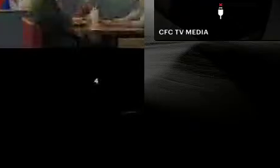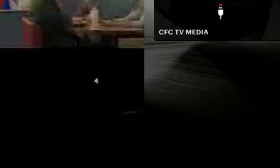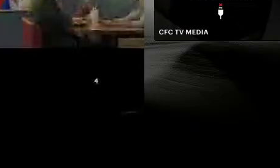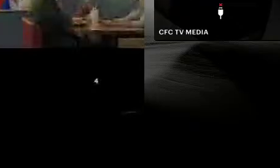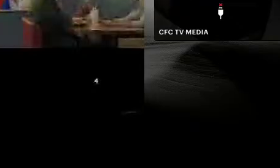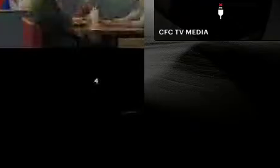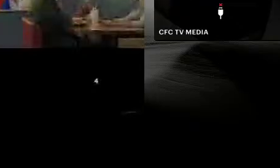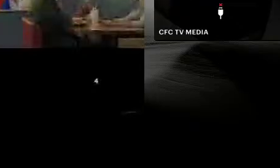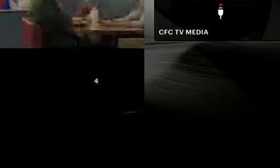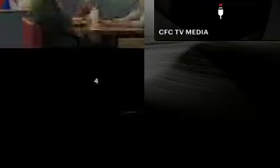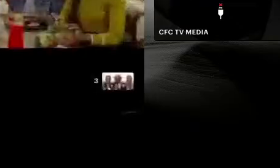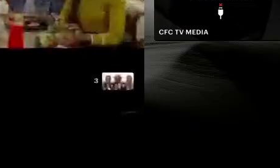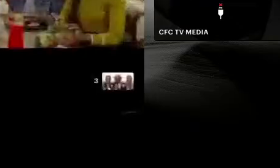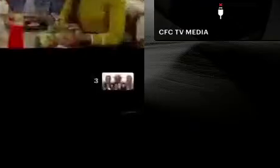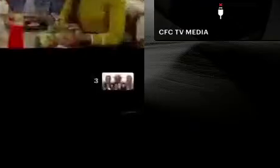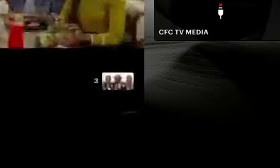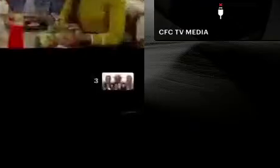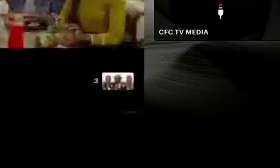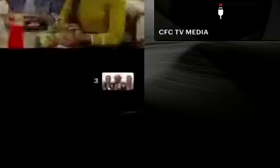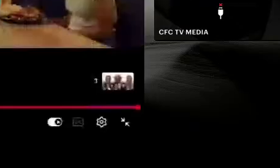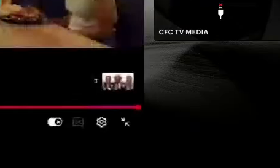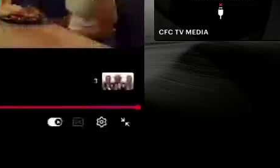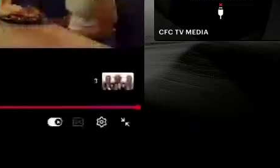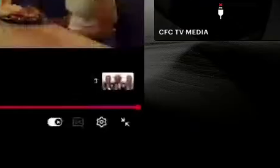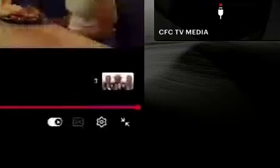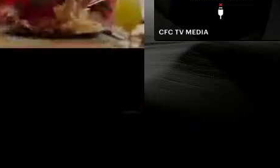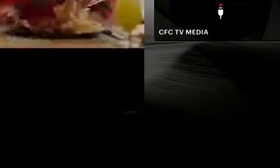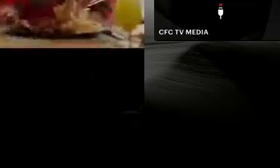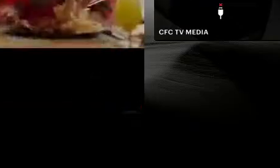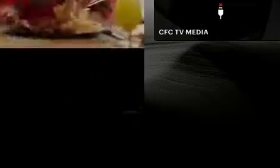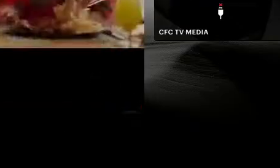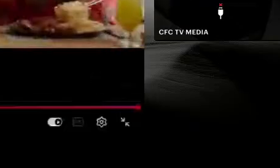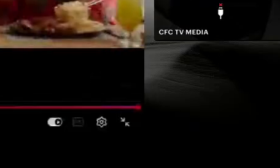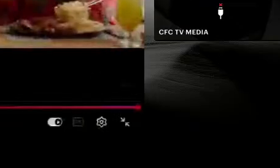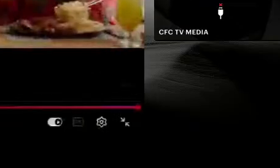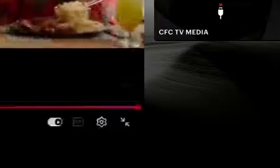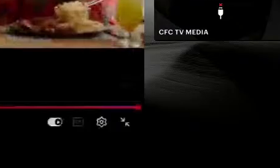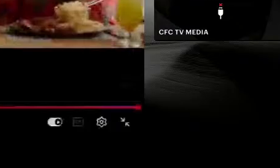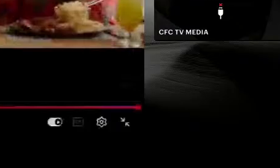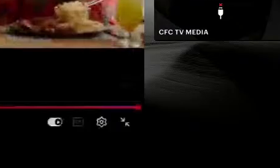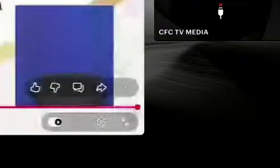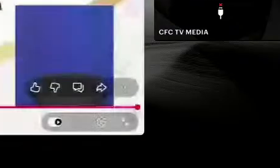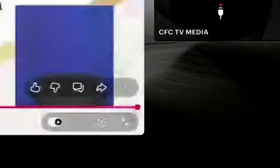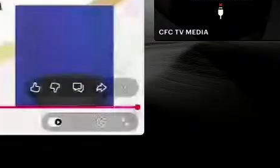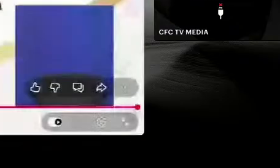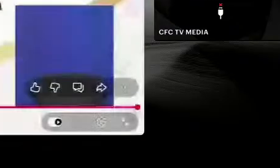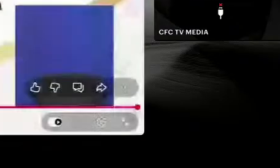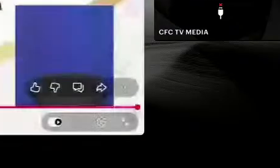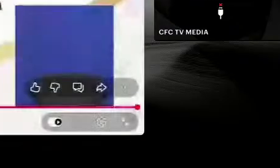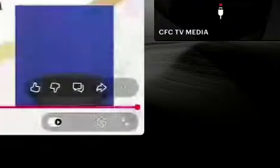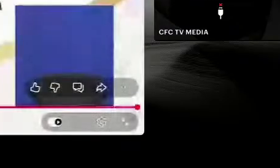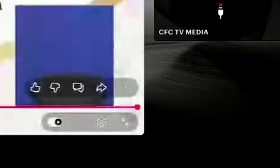In South Africa, some things are simply made for each other, like our 300-gram